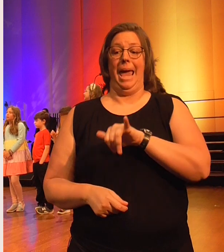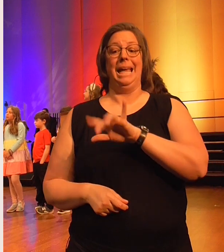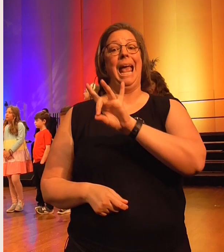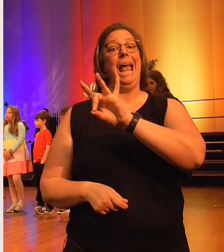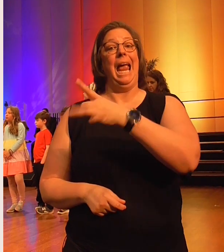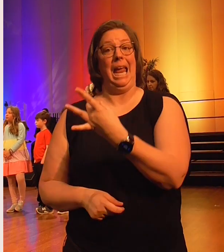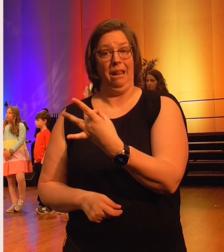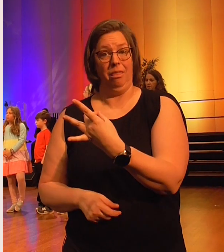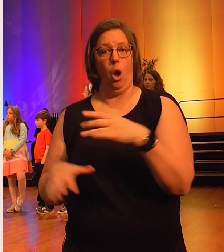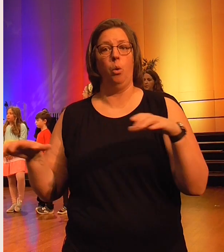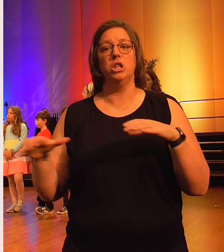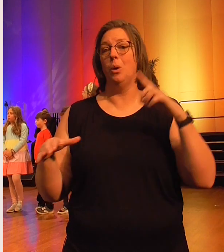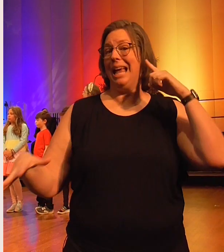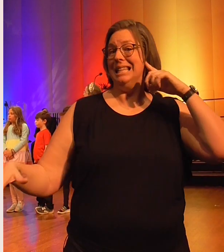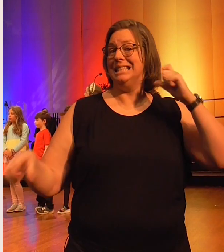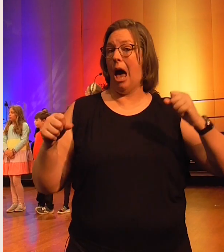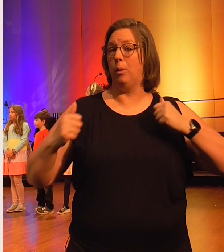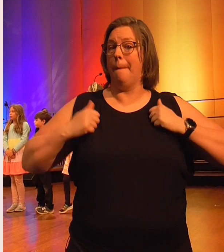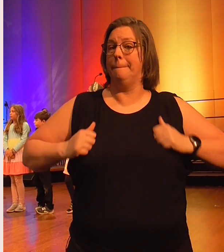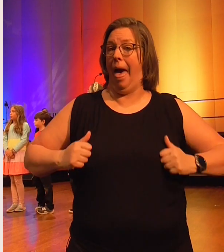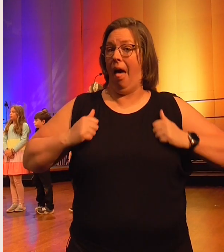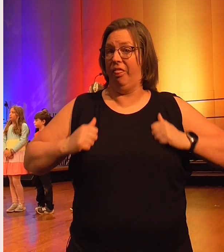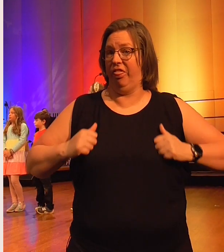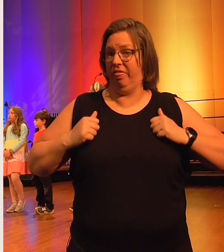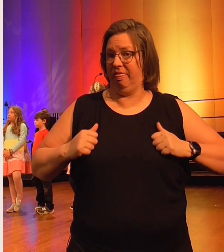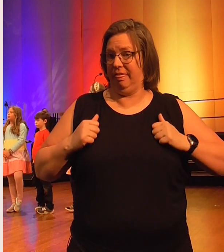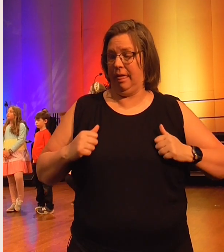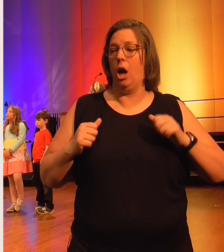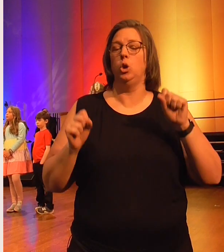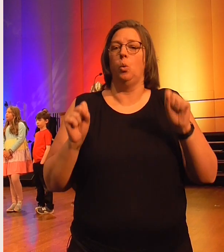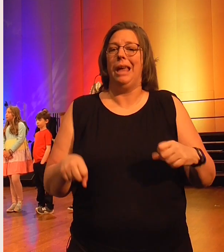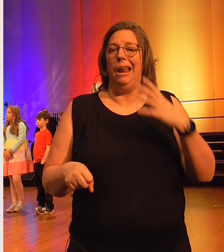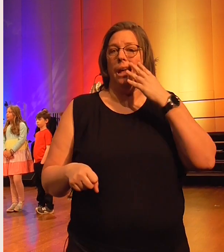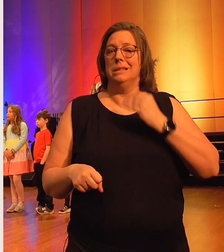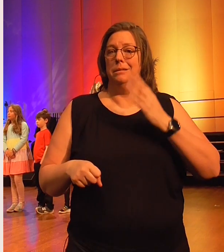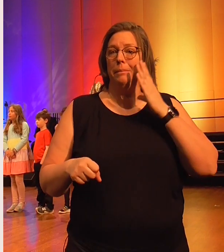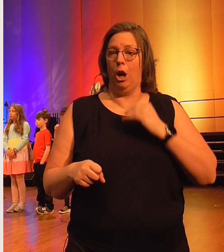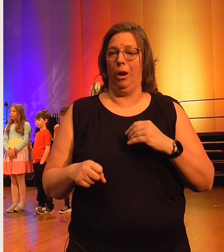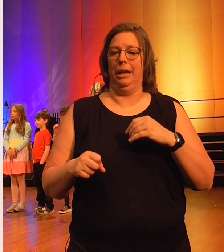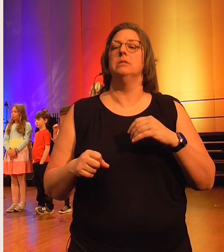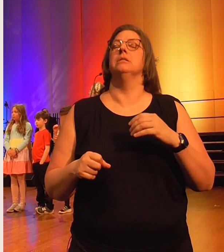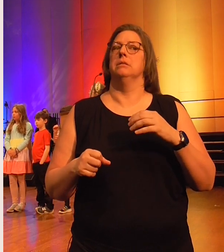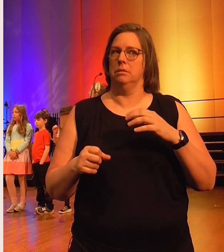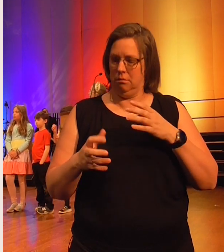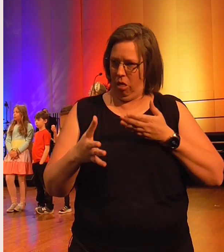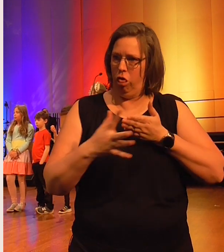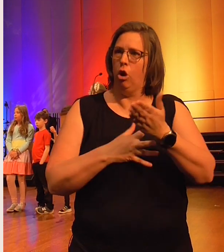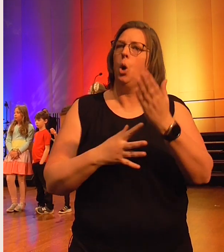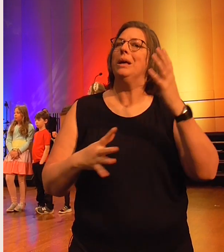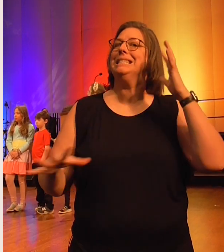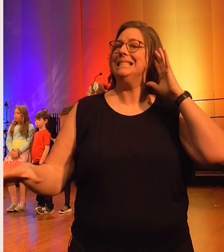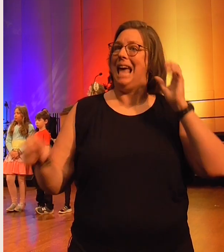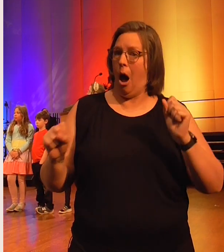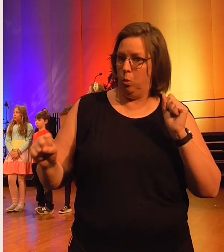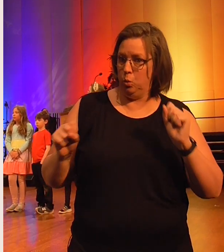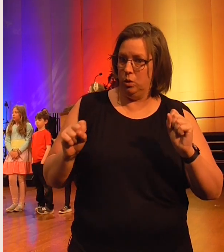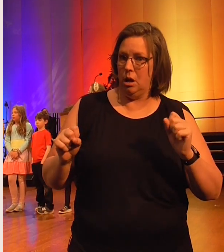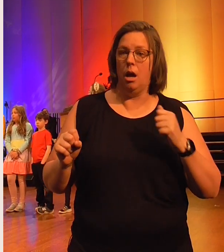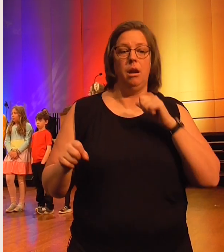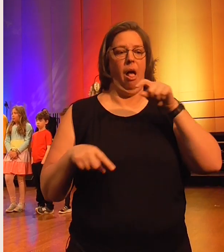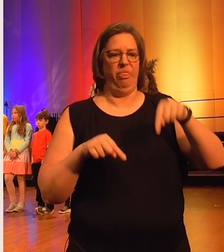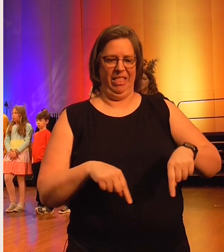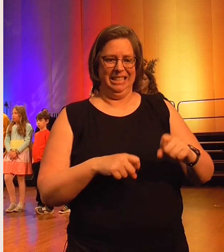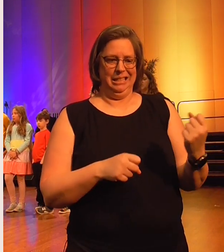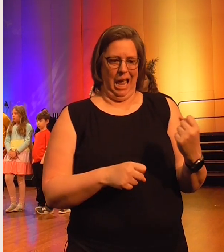sound bath. This is a way to experience spiritual practice through beautiful sound. And then, not this Saturday, but the one after, Reverend Jackie